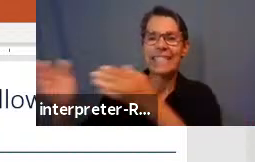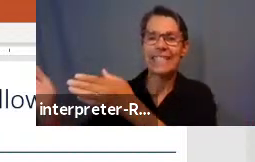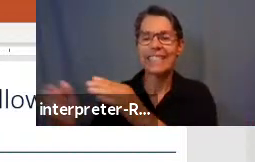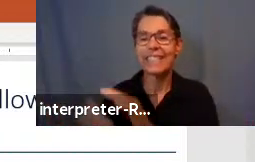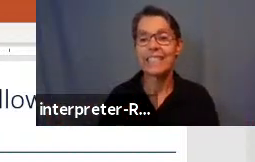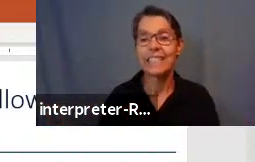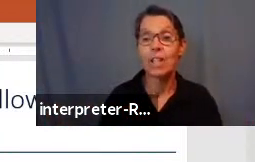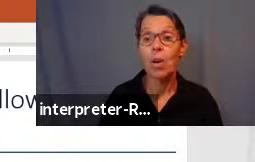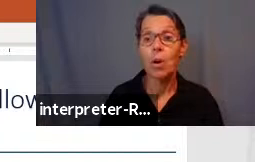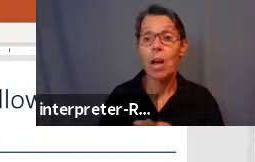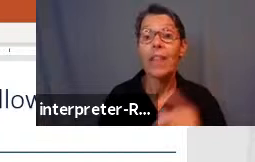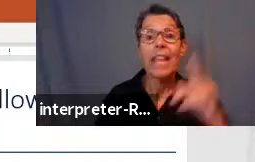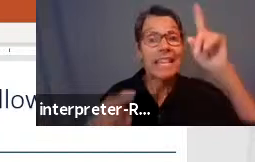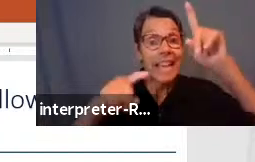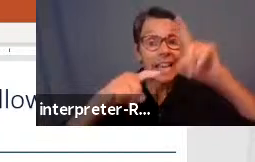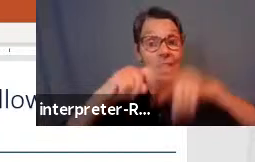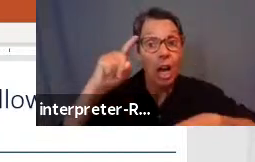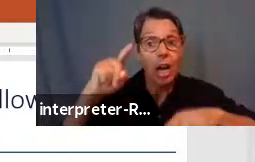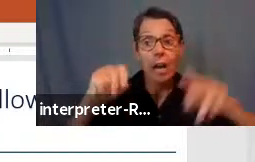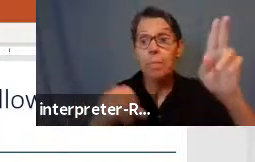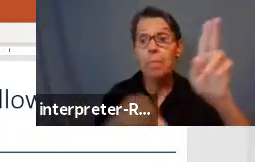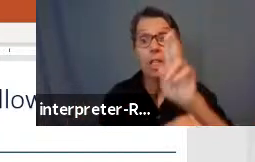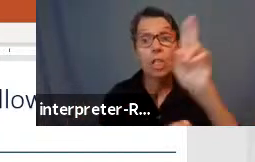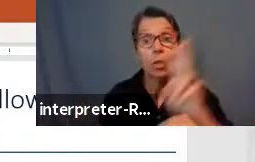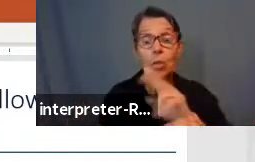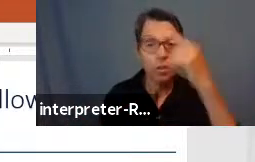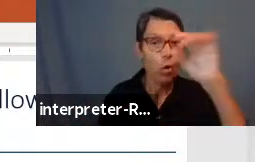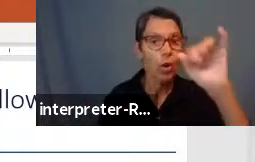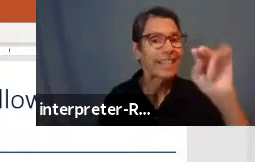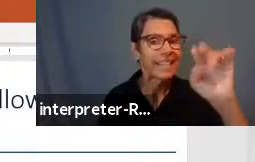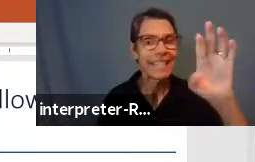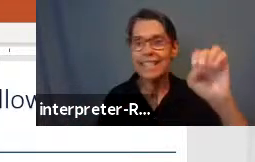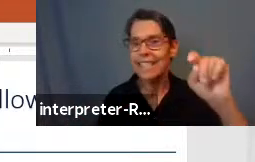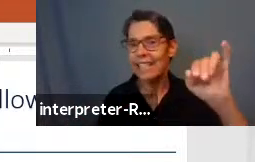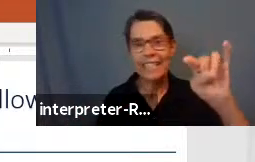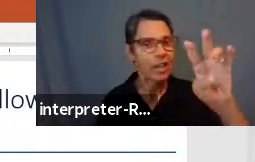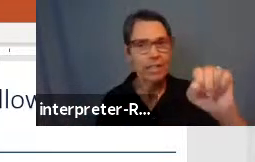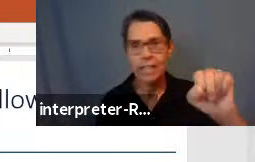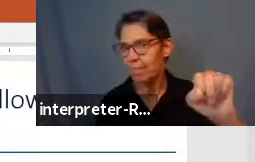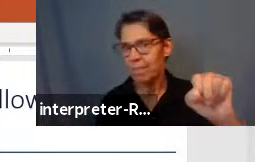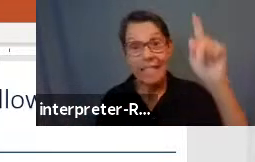note is that they cannot be used for incentives of any type, but